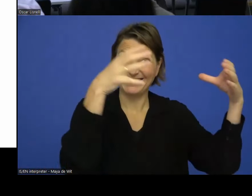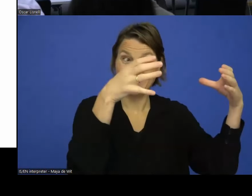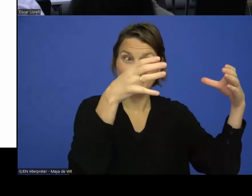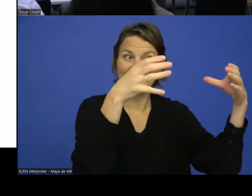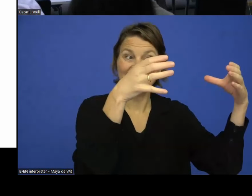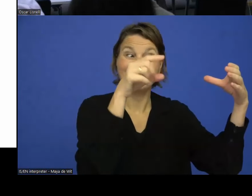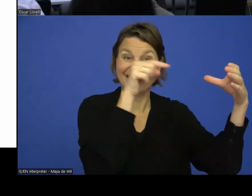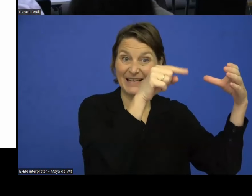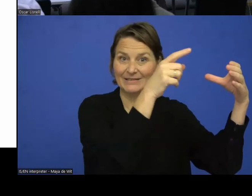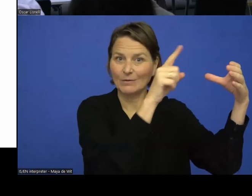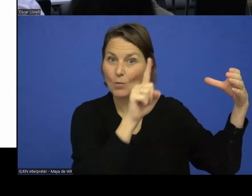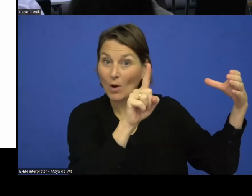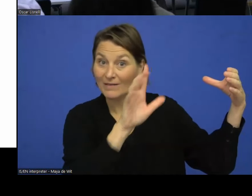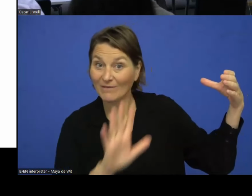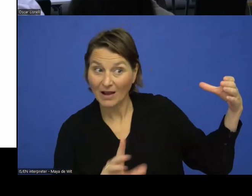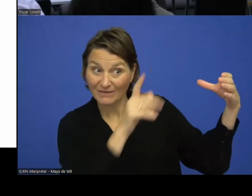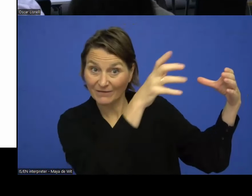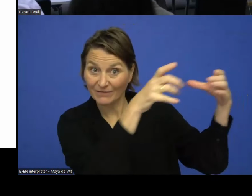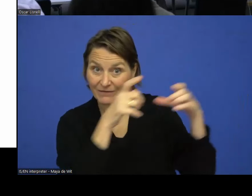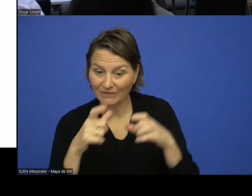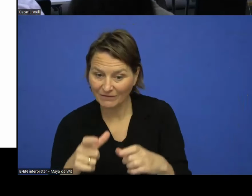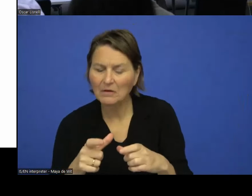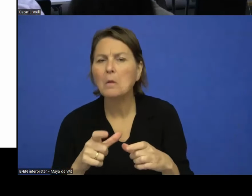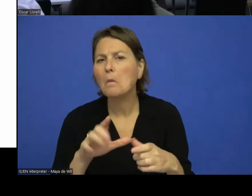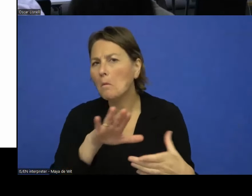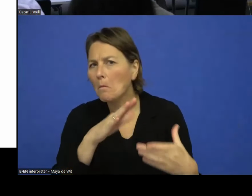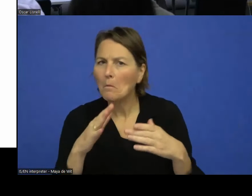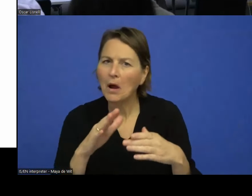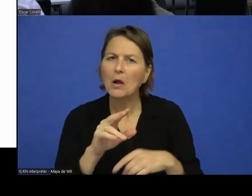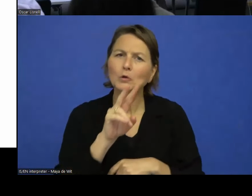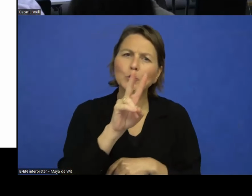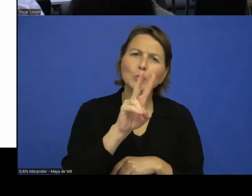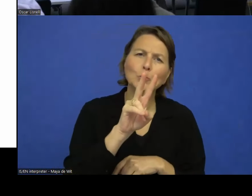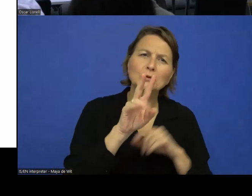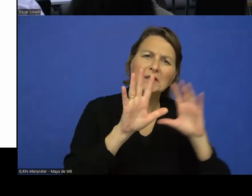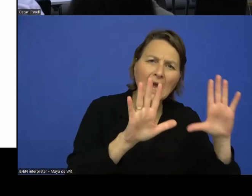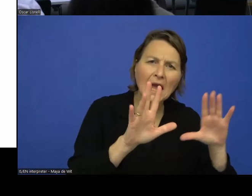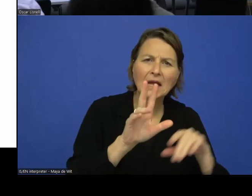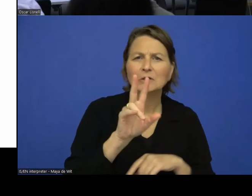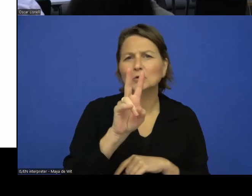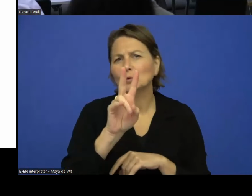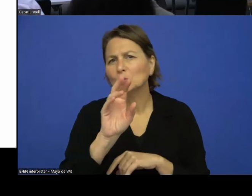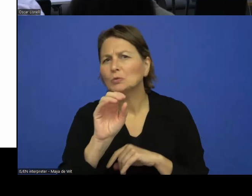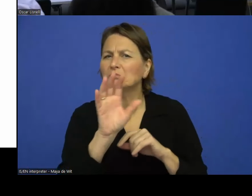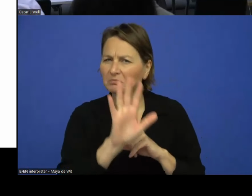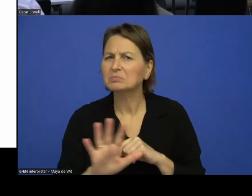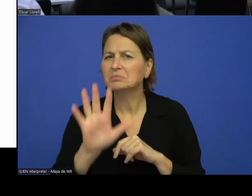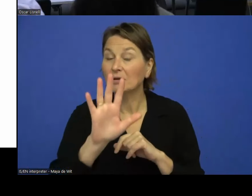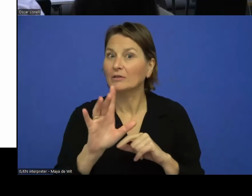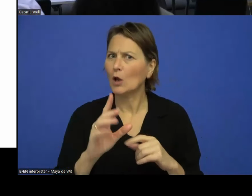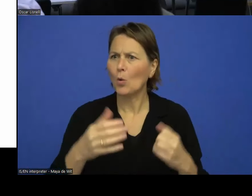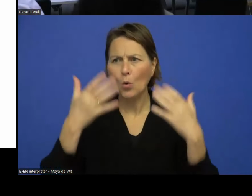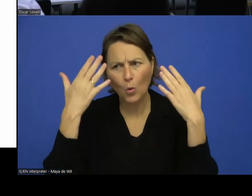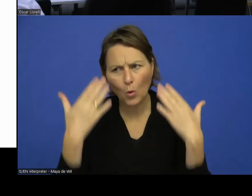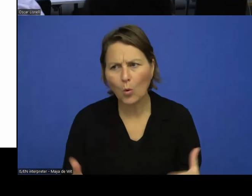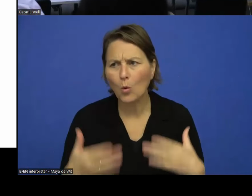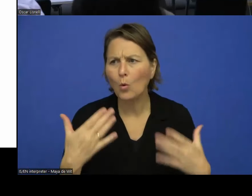1/5 of them, or equal to 110 to 190 million people, experience significant